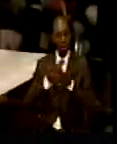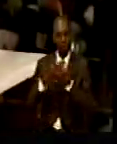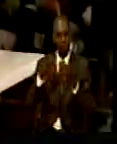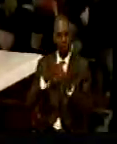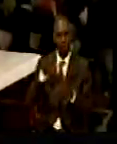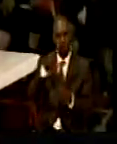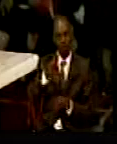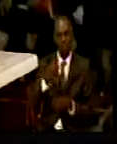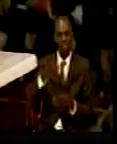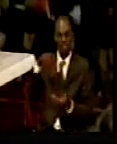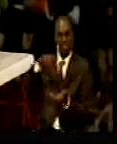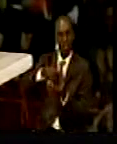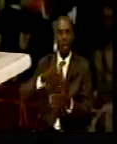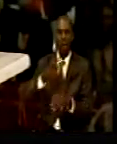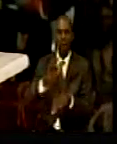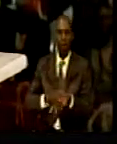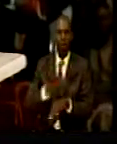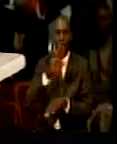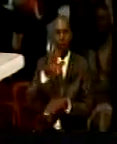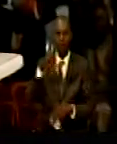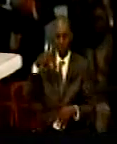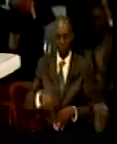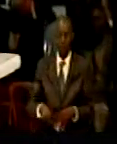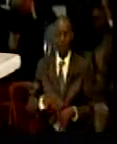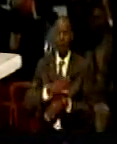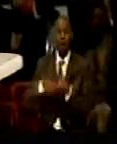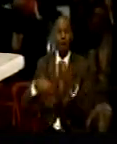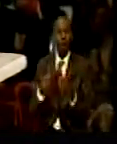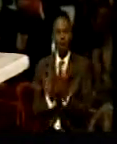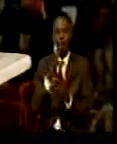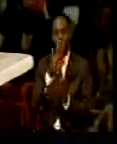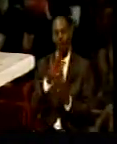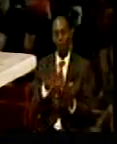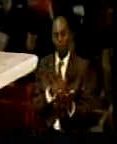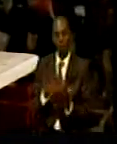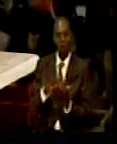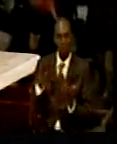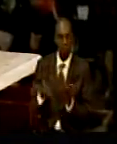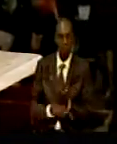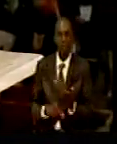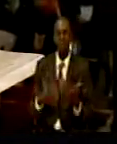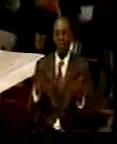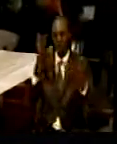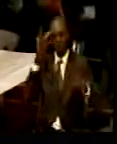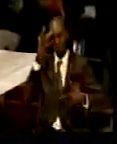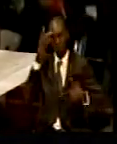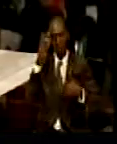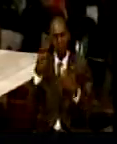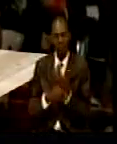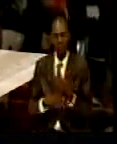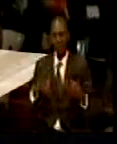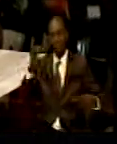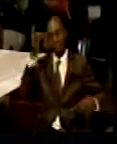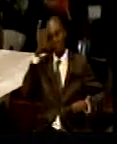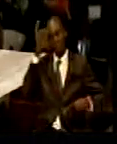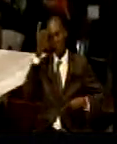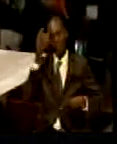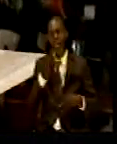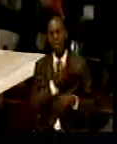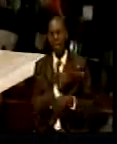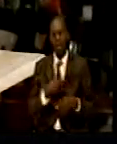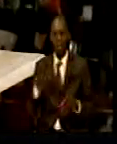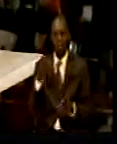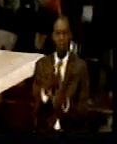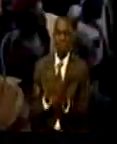feet. And then all your weaknesses, infirmities, and sicknesses, and diseases, and impotence,